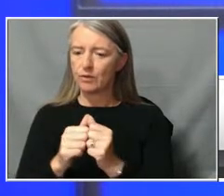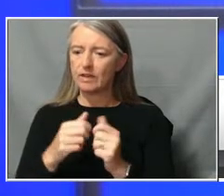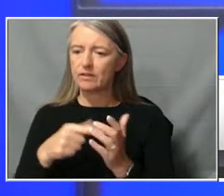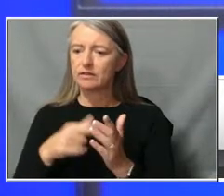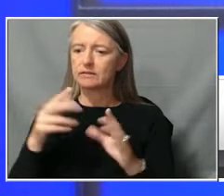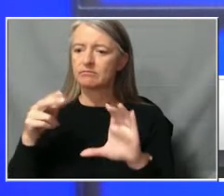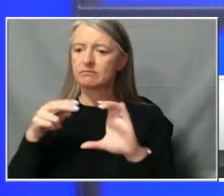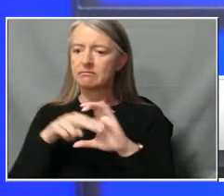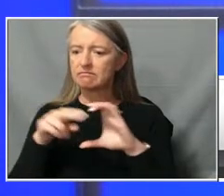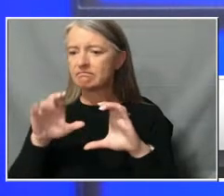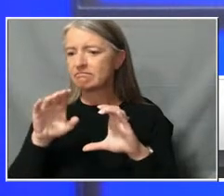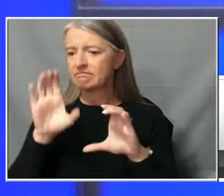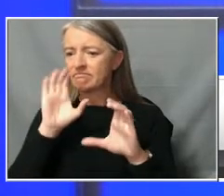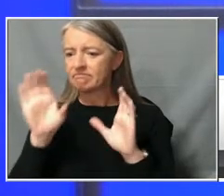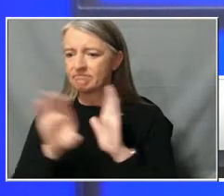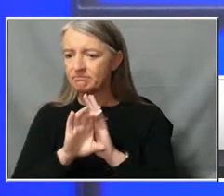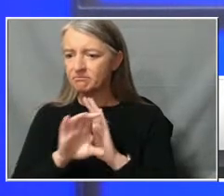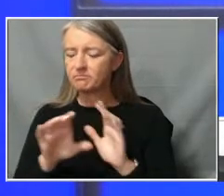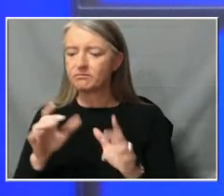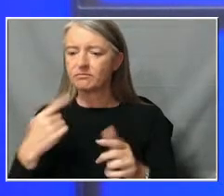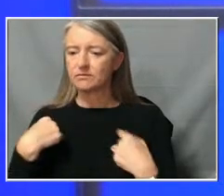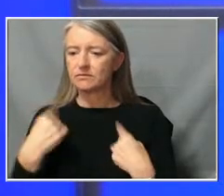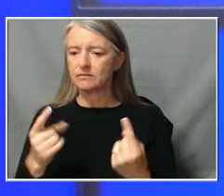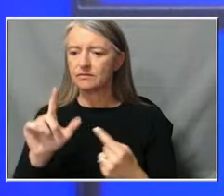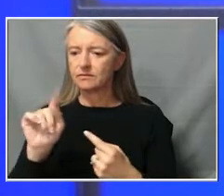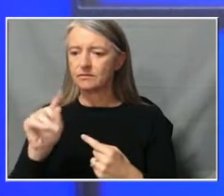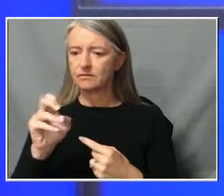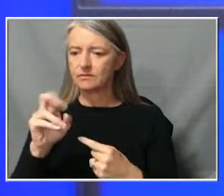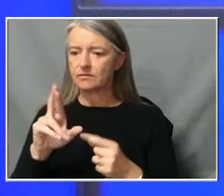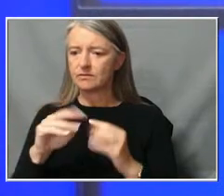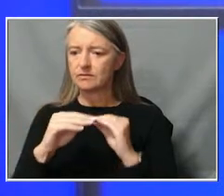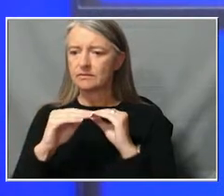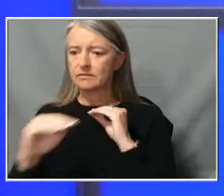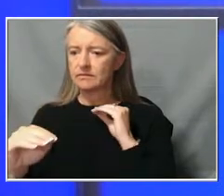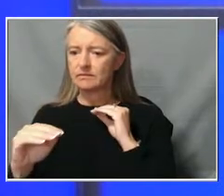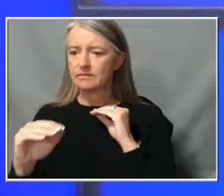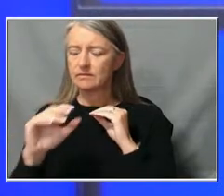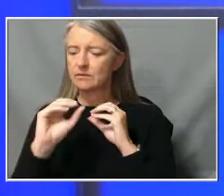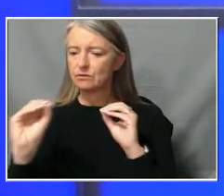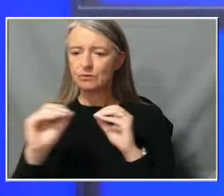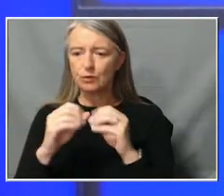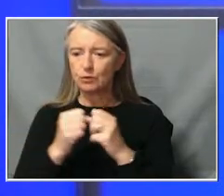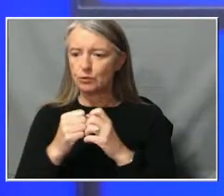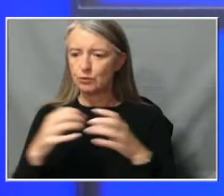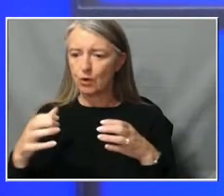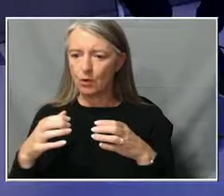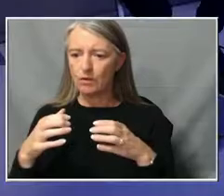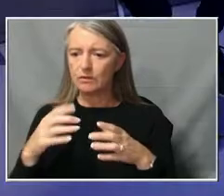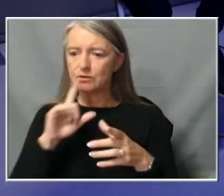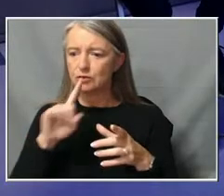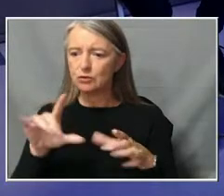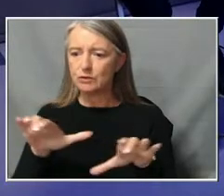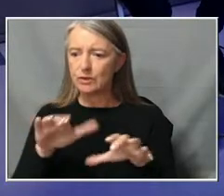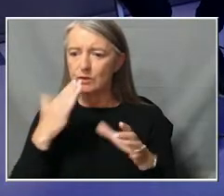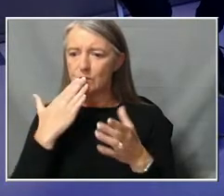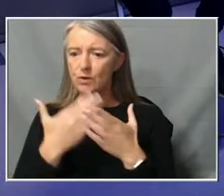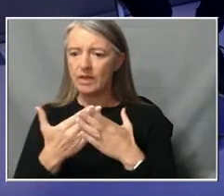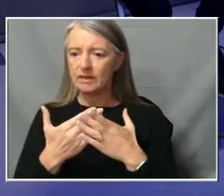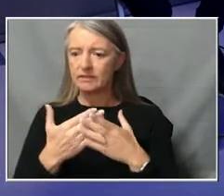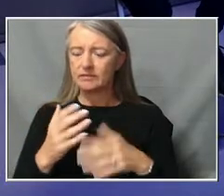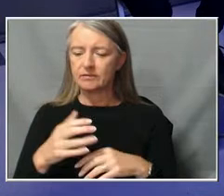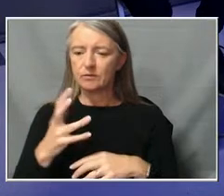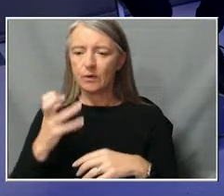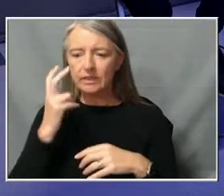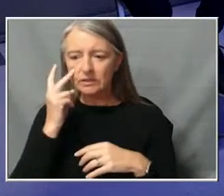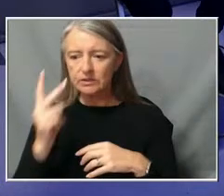imaging, and thus far her tumor remains stable. In other words, no growth, and so she's doing well. So what you wanted to see, and